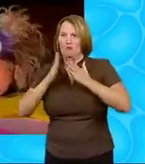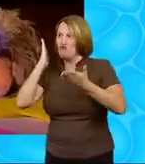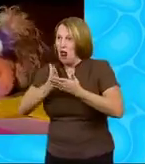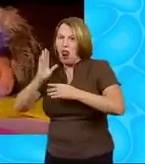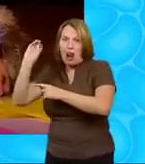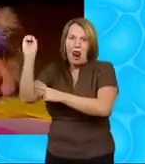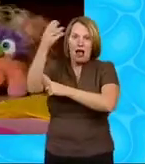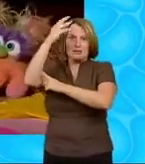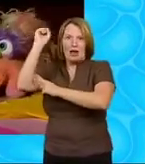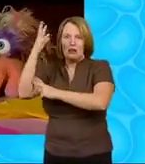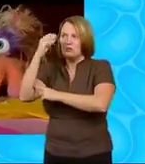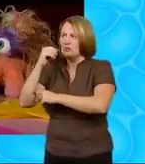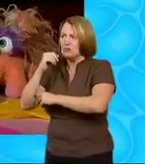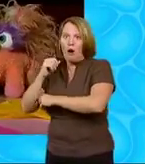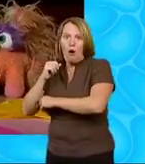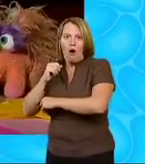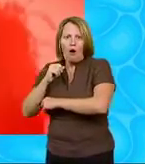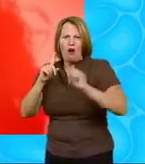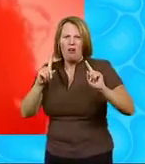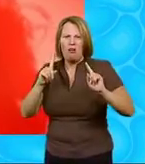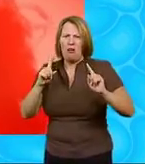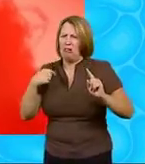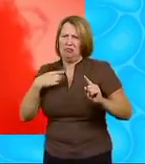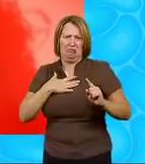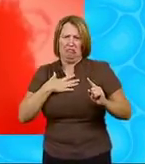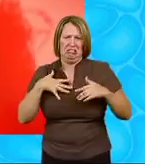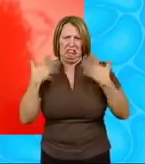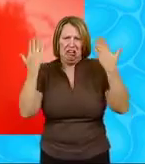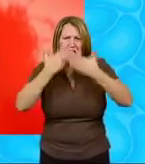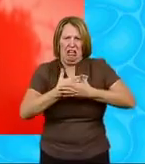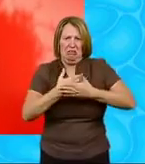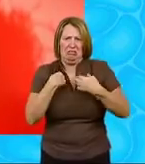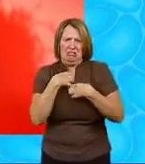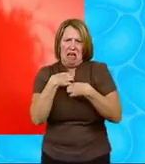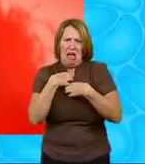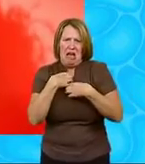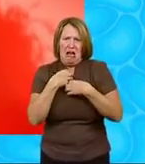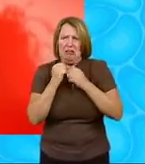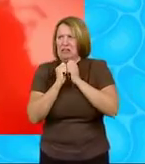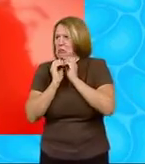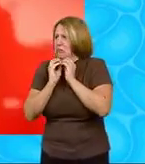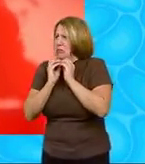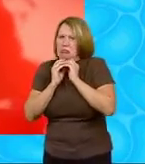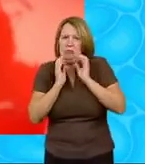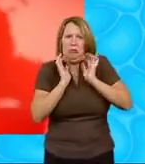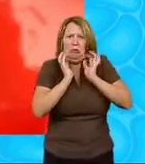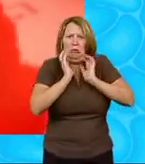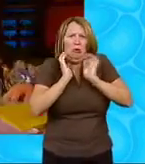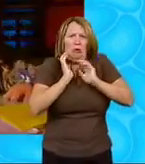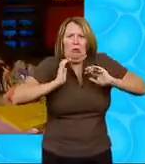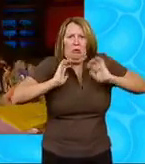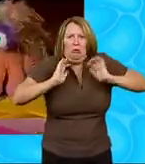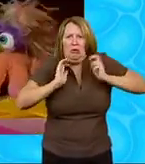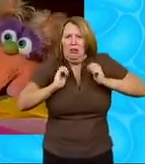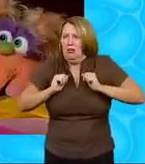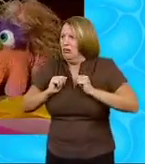Scribble! Just like a real lighthouse! Oh, but I don't really like the dark. I'm a bit scared. Oh,